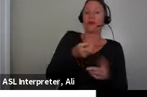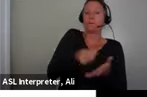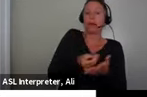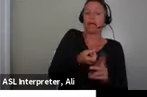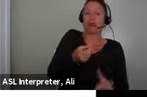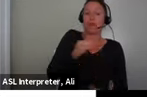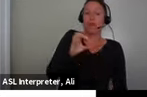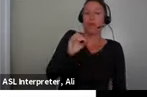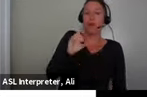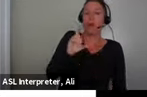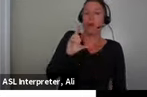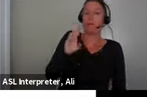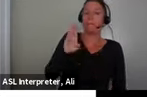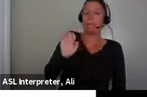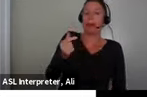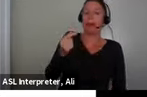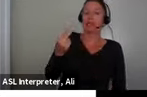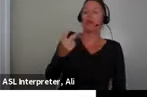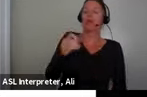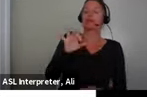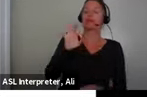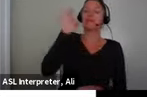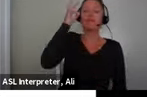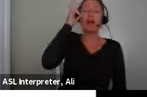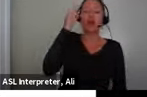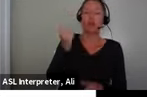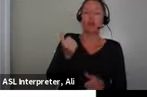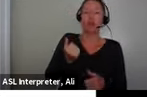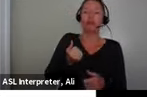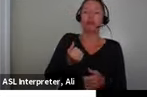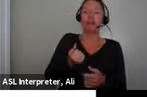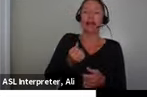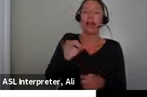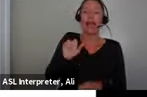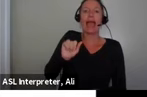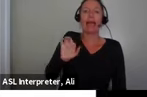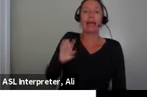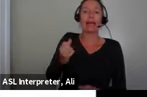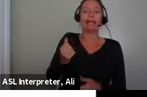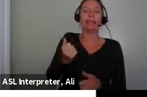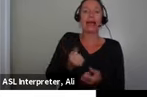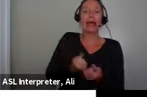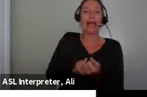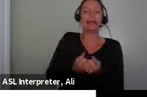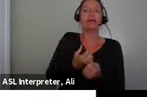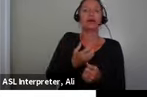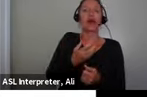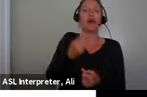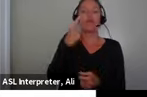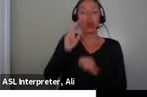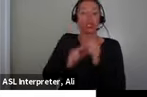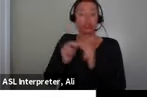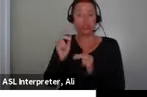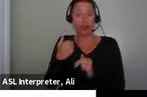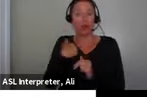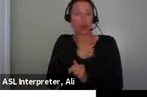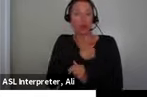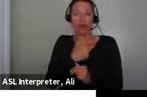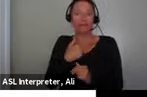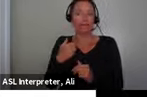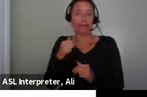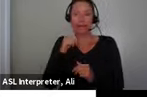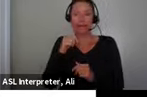the federal aid. And then for the construction, we haven't secured any funding, but we have